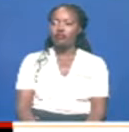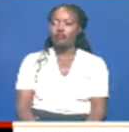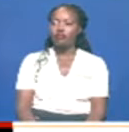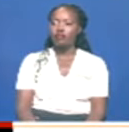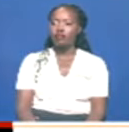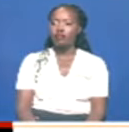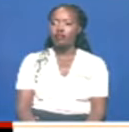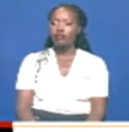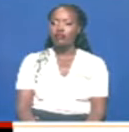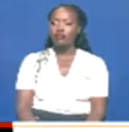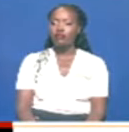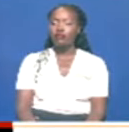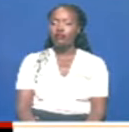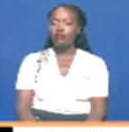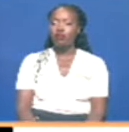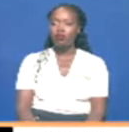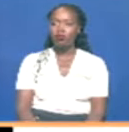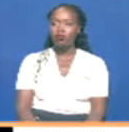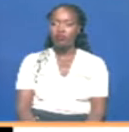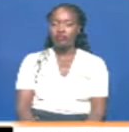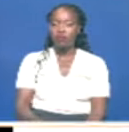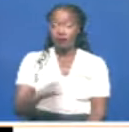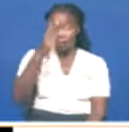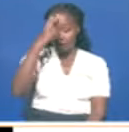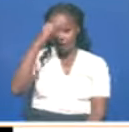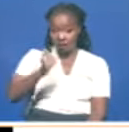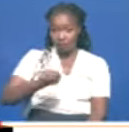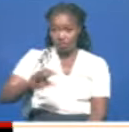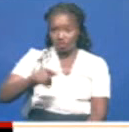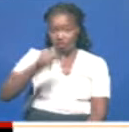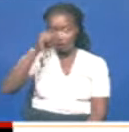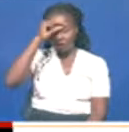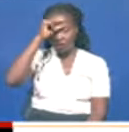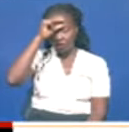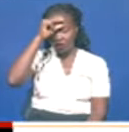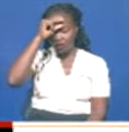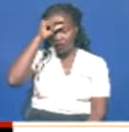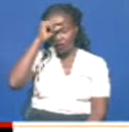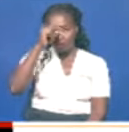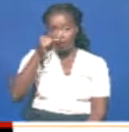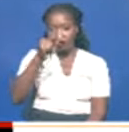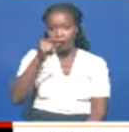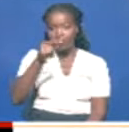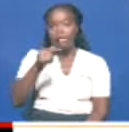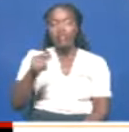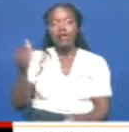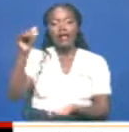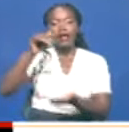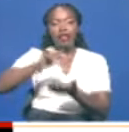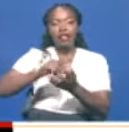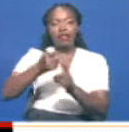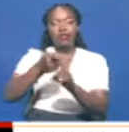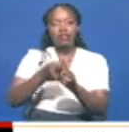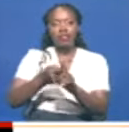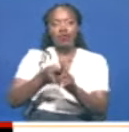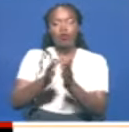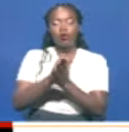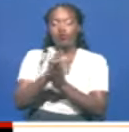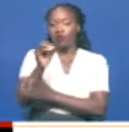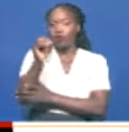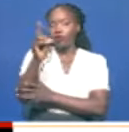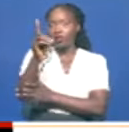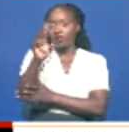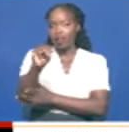And still on matters touching on polls, Kajiado County Governor Joseph Ole Lenku, who is seeking another term on an ODM party